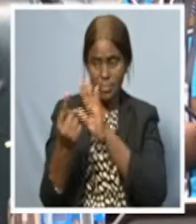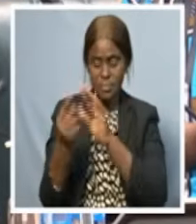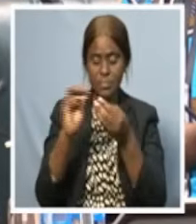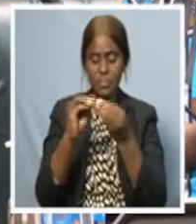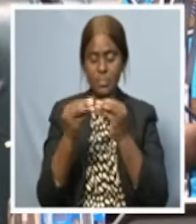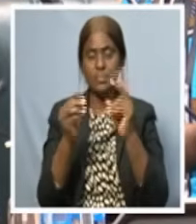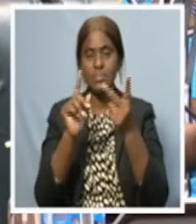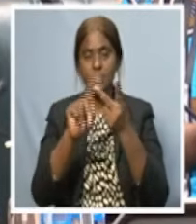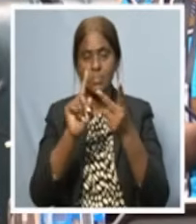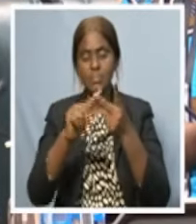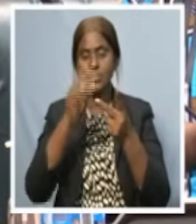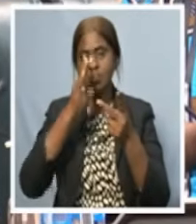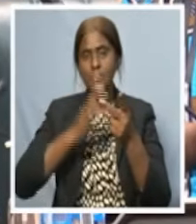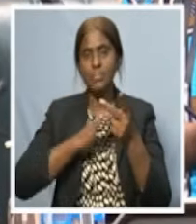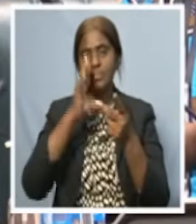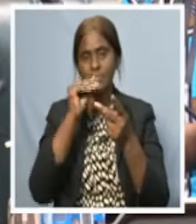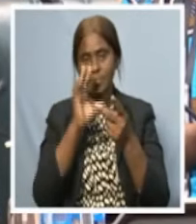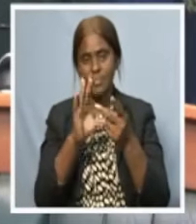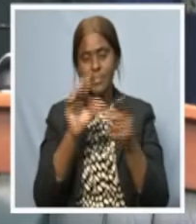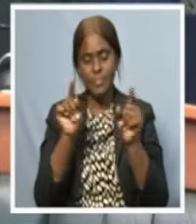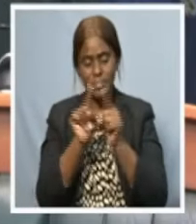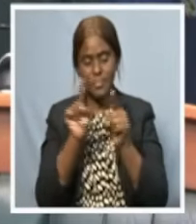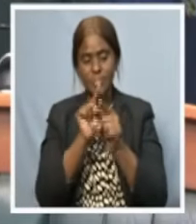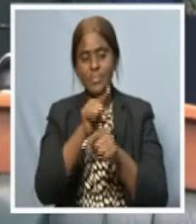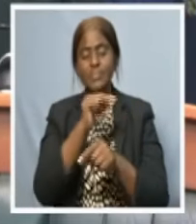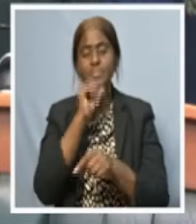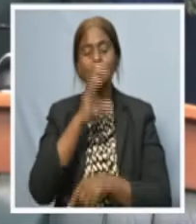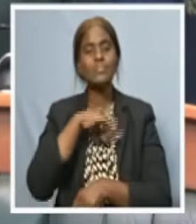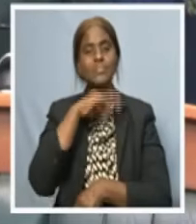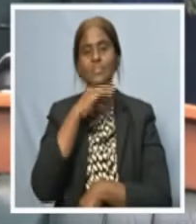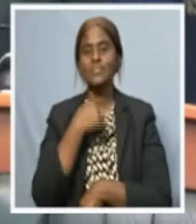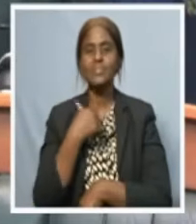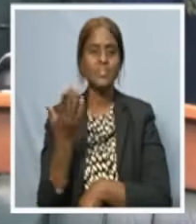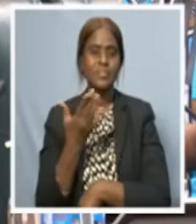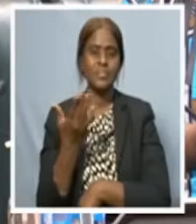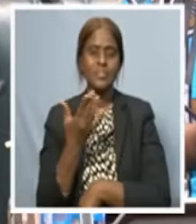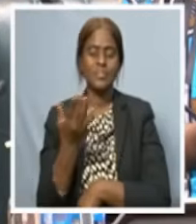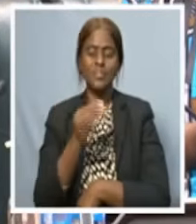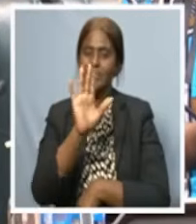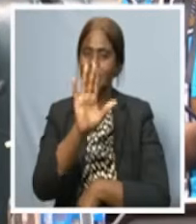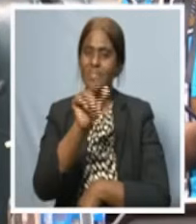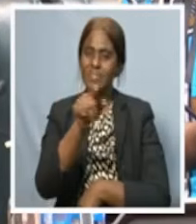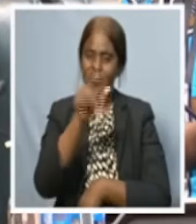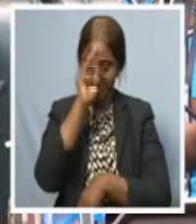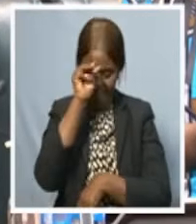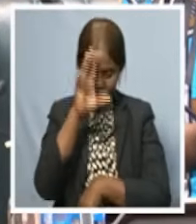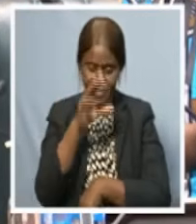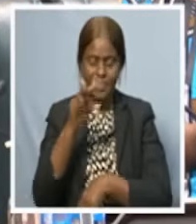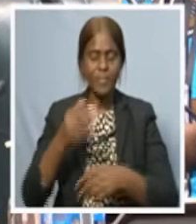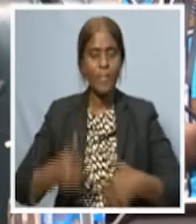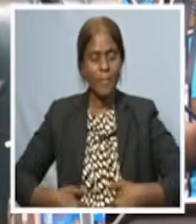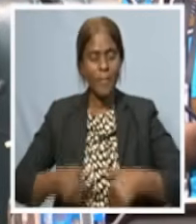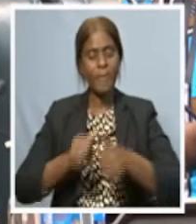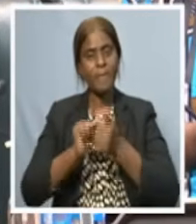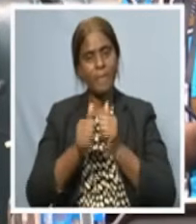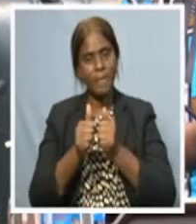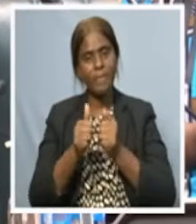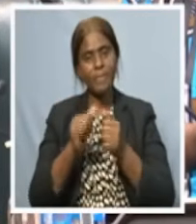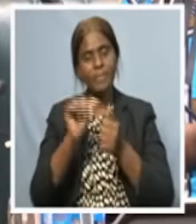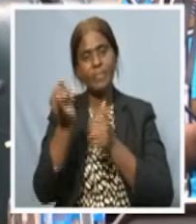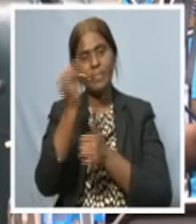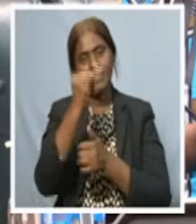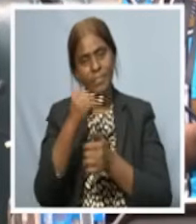Number two, Madam Speaker, as that was not enough, The Honorable Minister of Youth, Sport